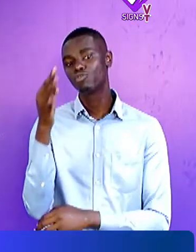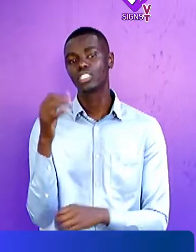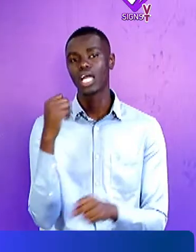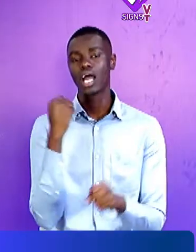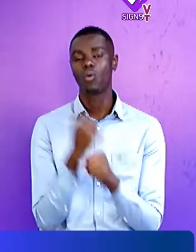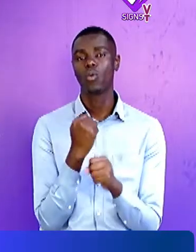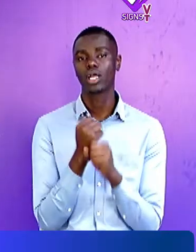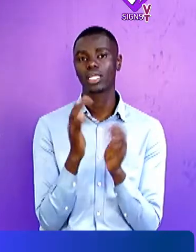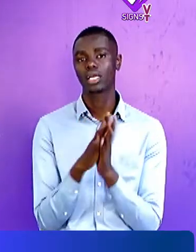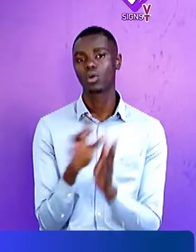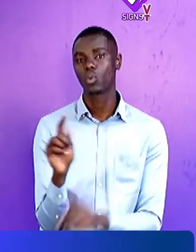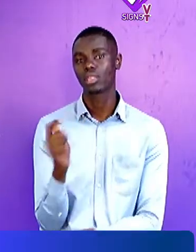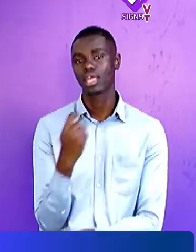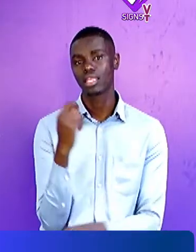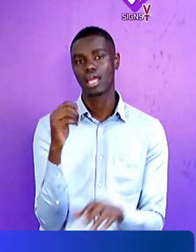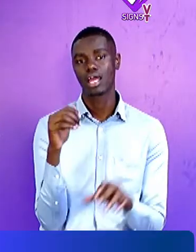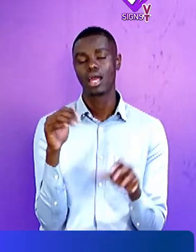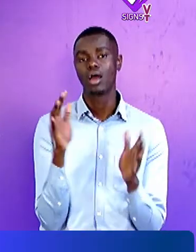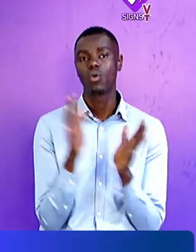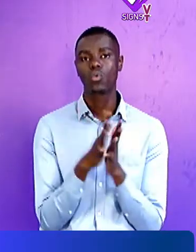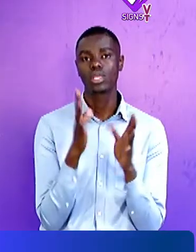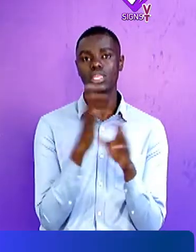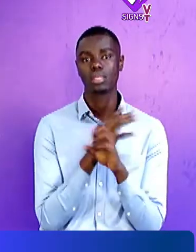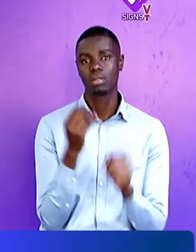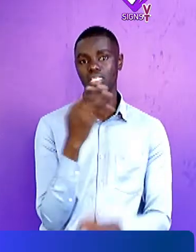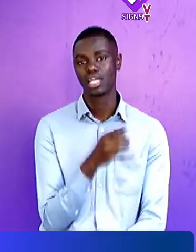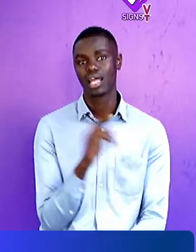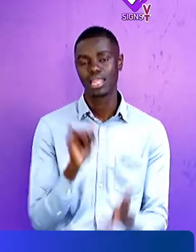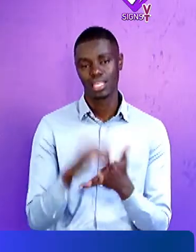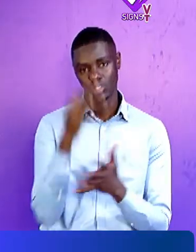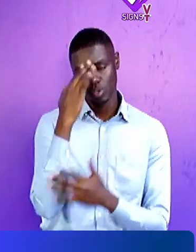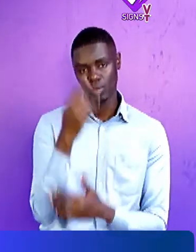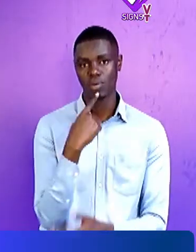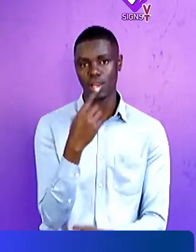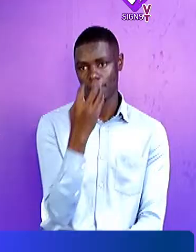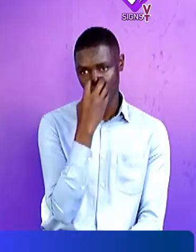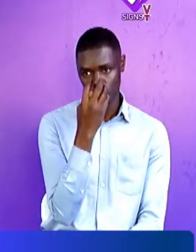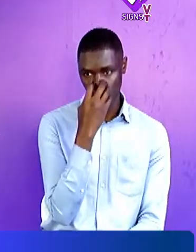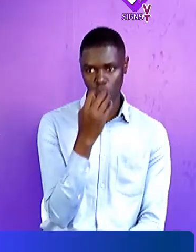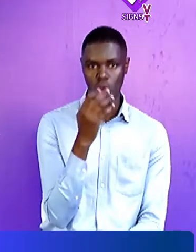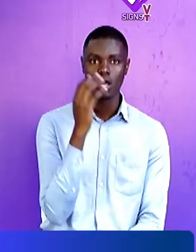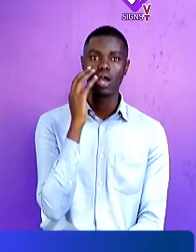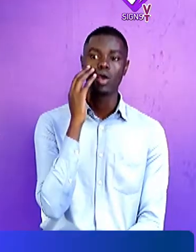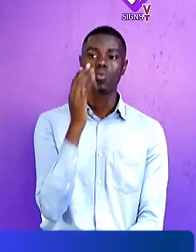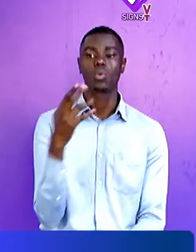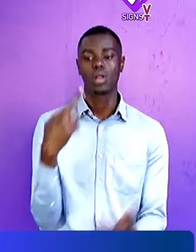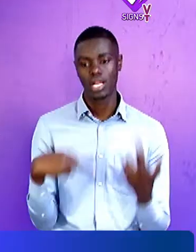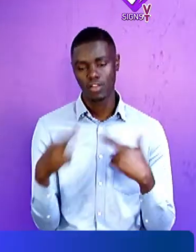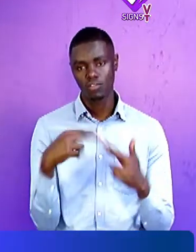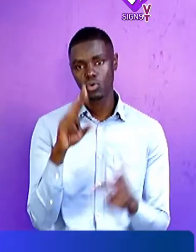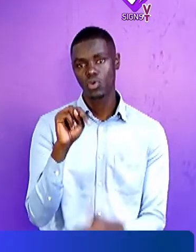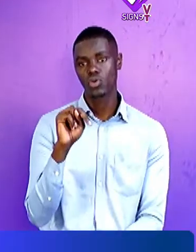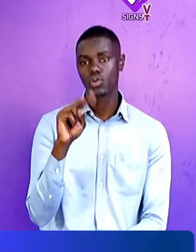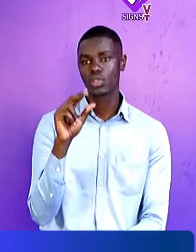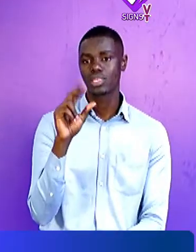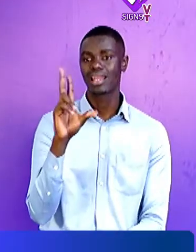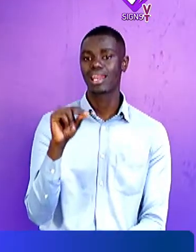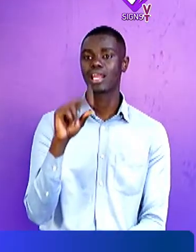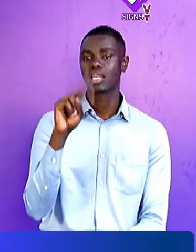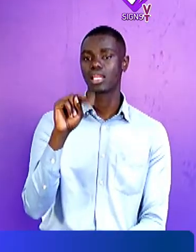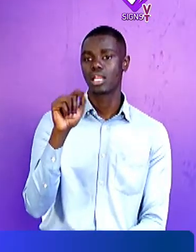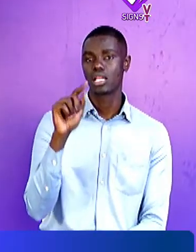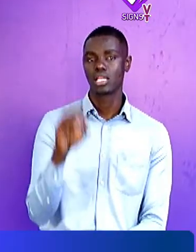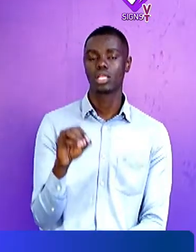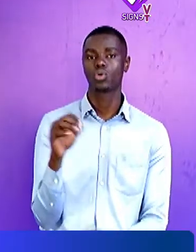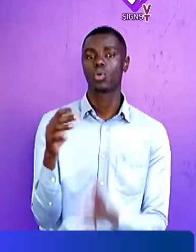with Kenya in the hands of the president. And that's why they are telling William Ruto that we are going to review now NATO ally. But let me tell you what they are not telling